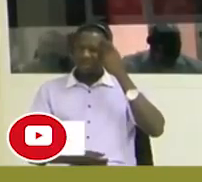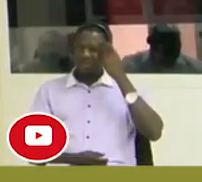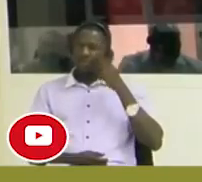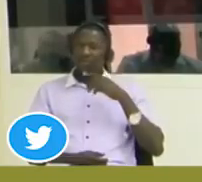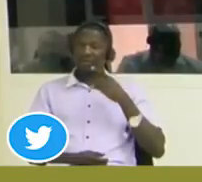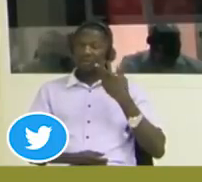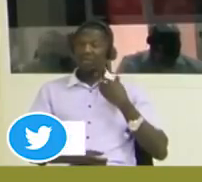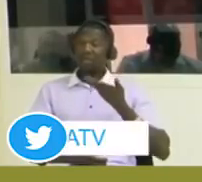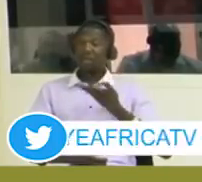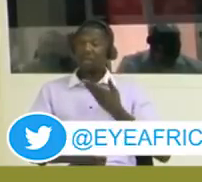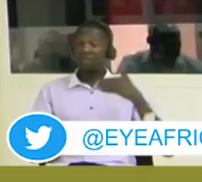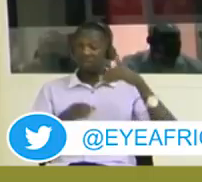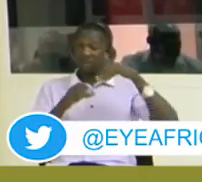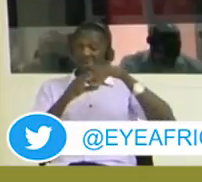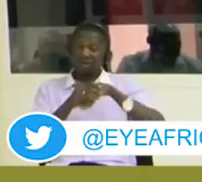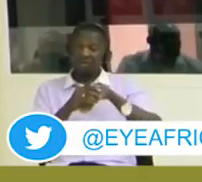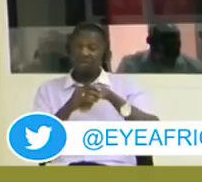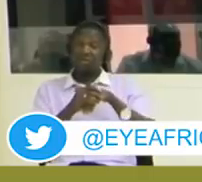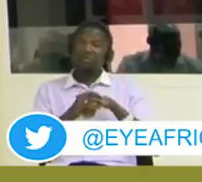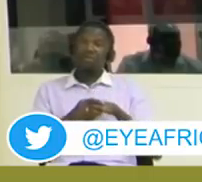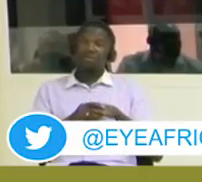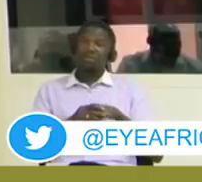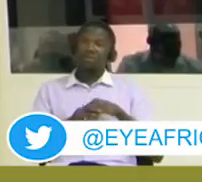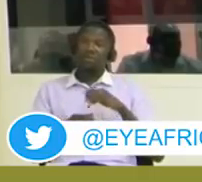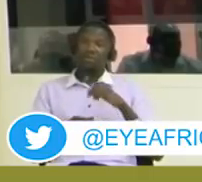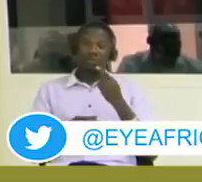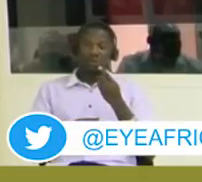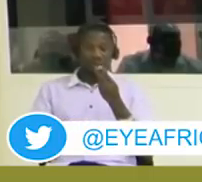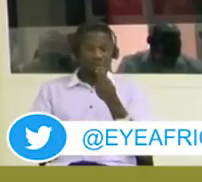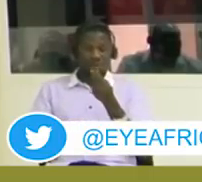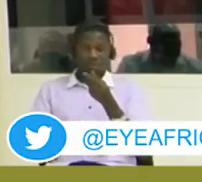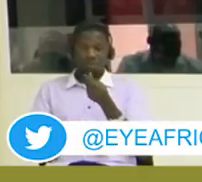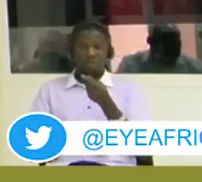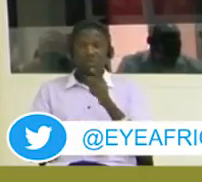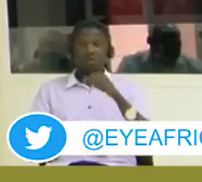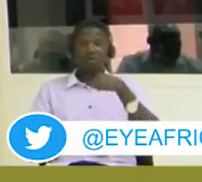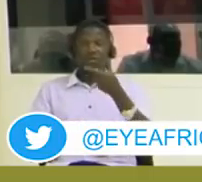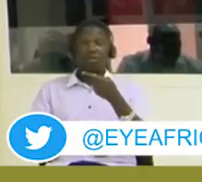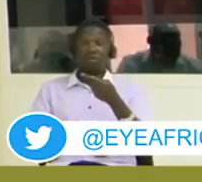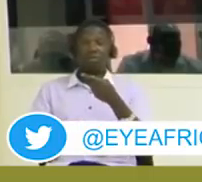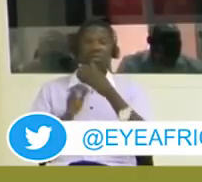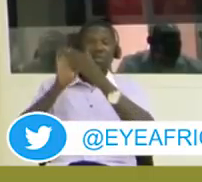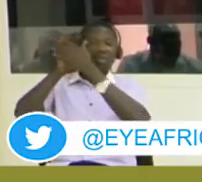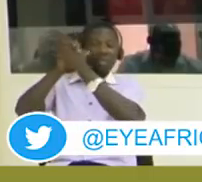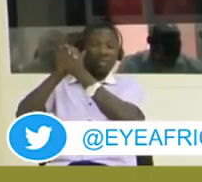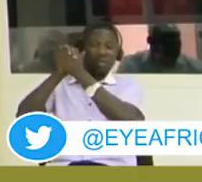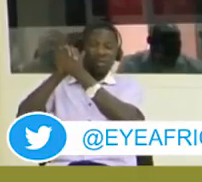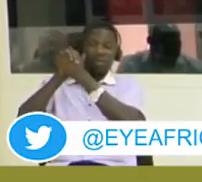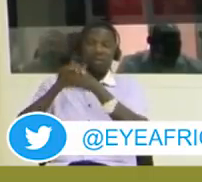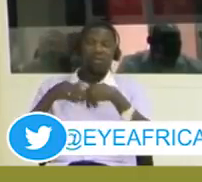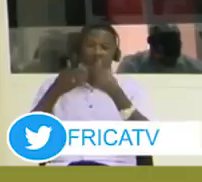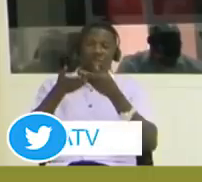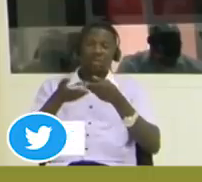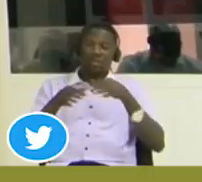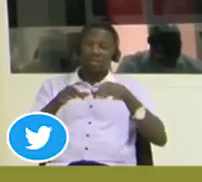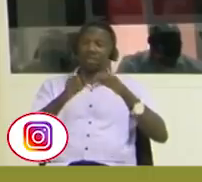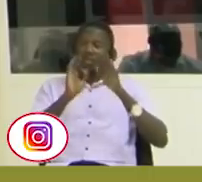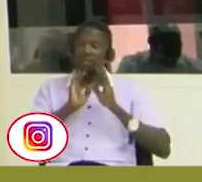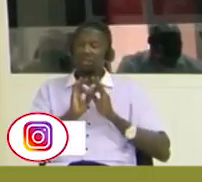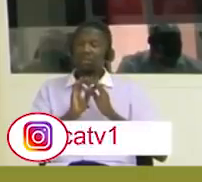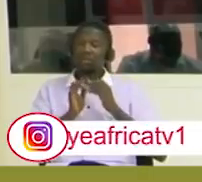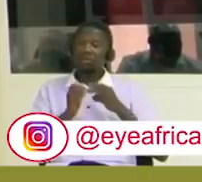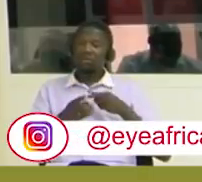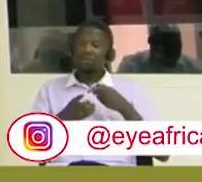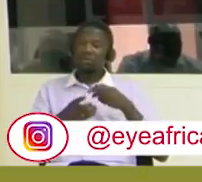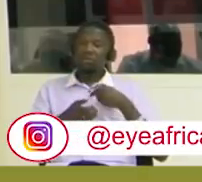it had involved some money from Libya that was being taken to